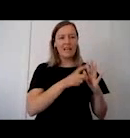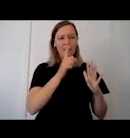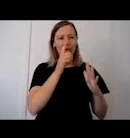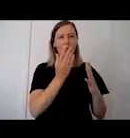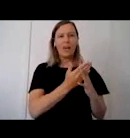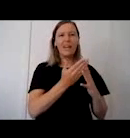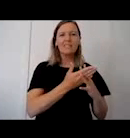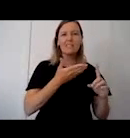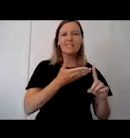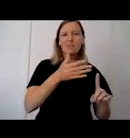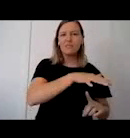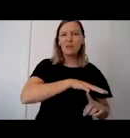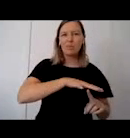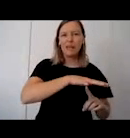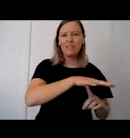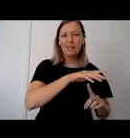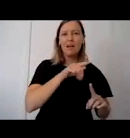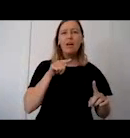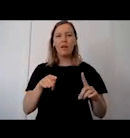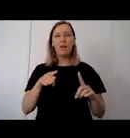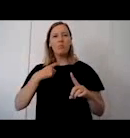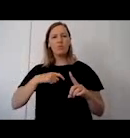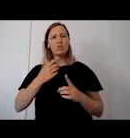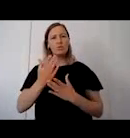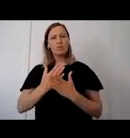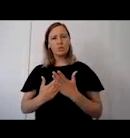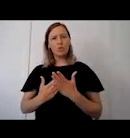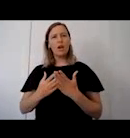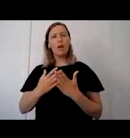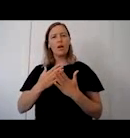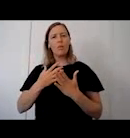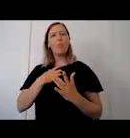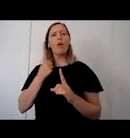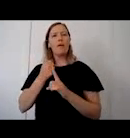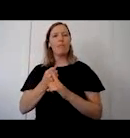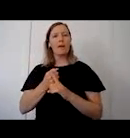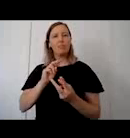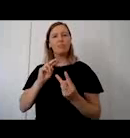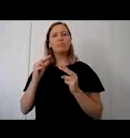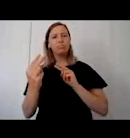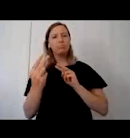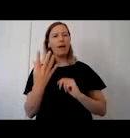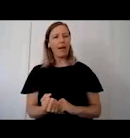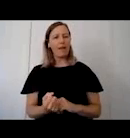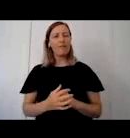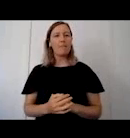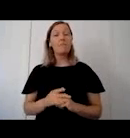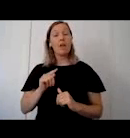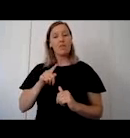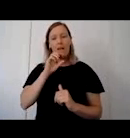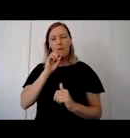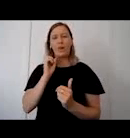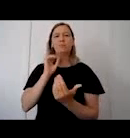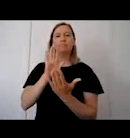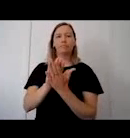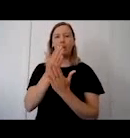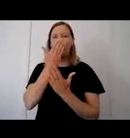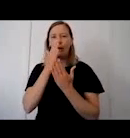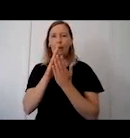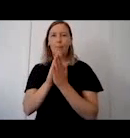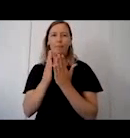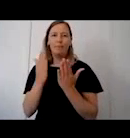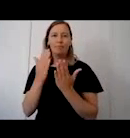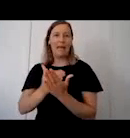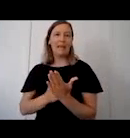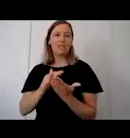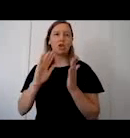places. So it's about those personal stories, and those will get on the front page compared to a story